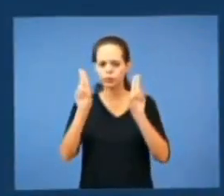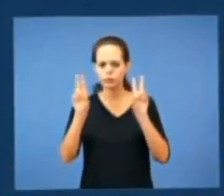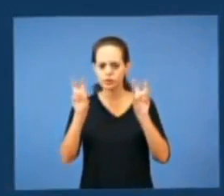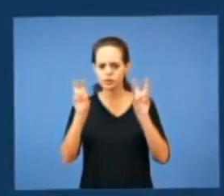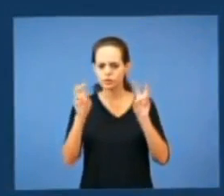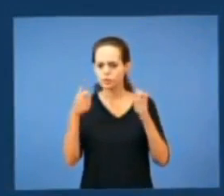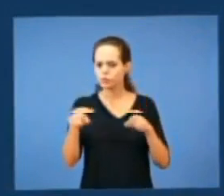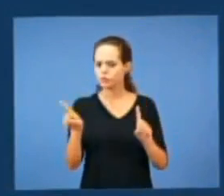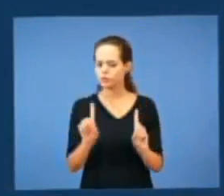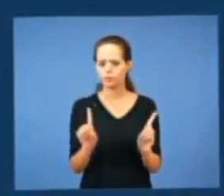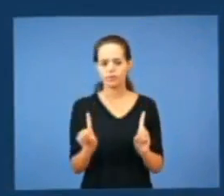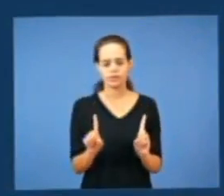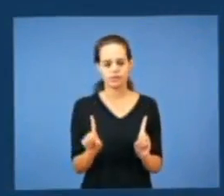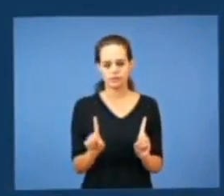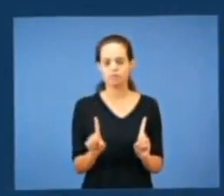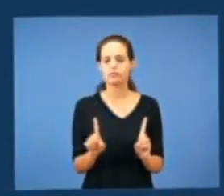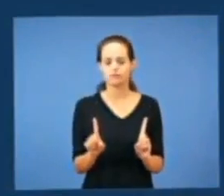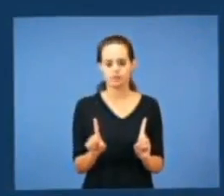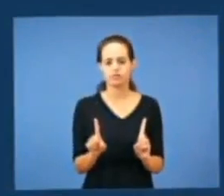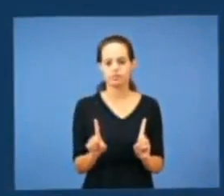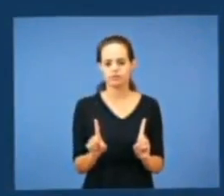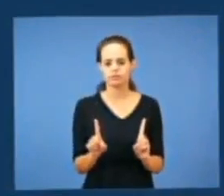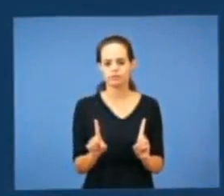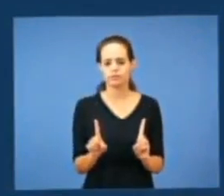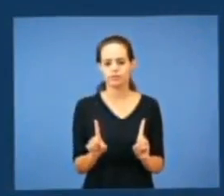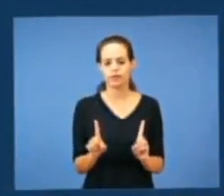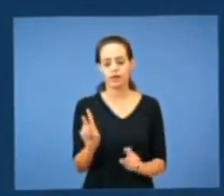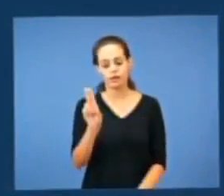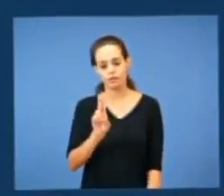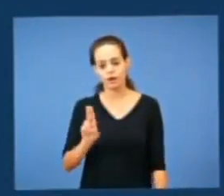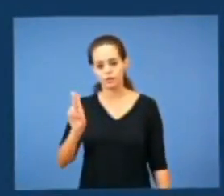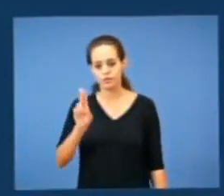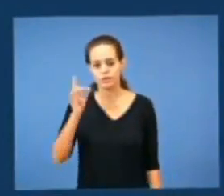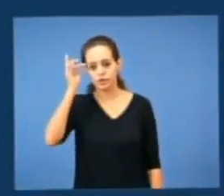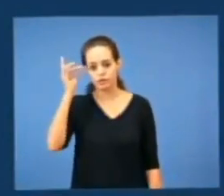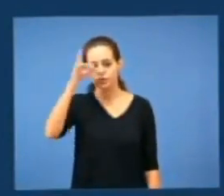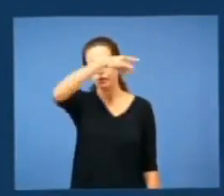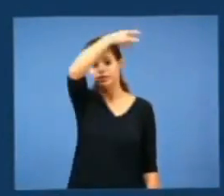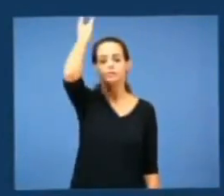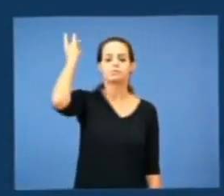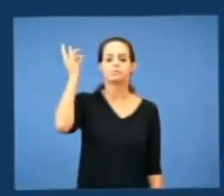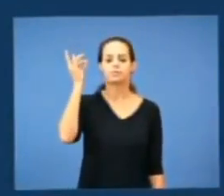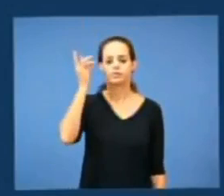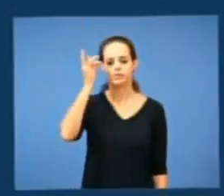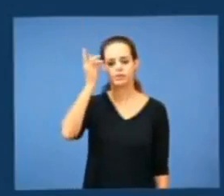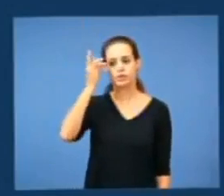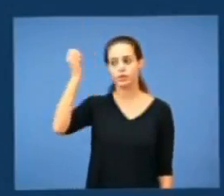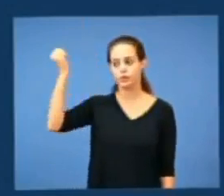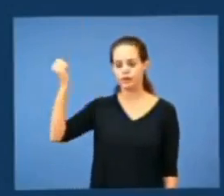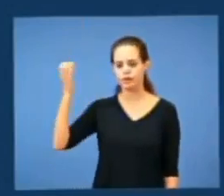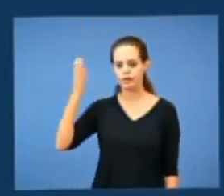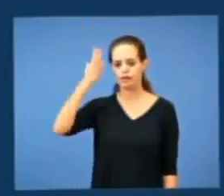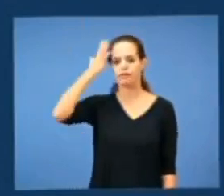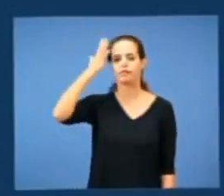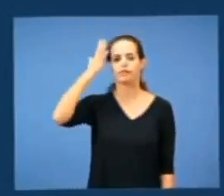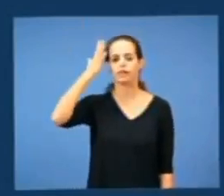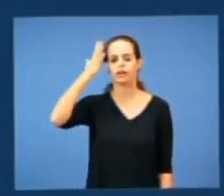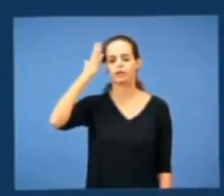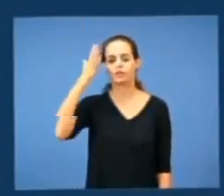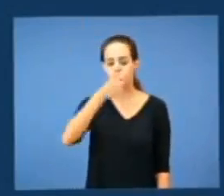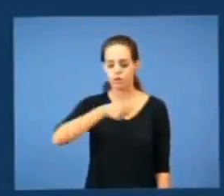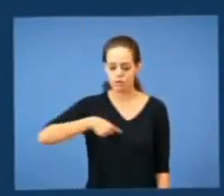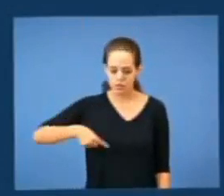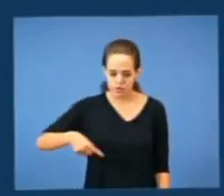have time for what is of the Holy Spirit, or we will change the work of the Holy Spirit. We now have this